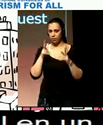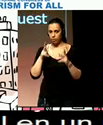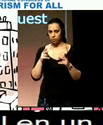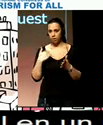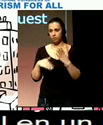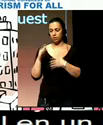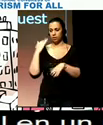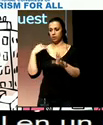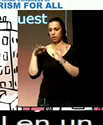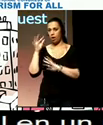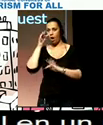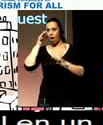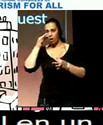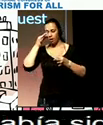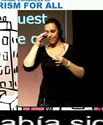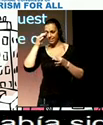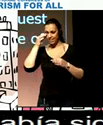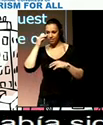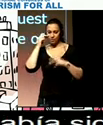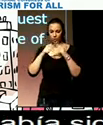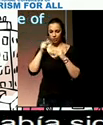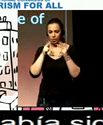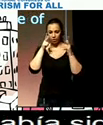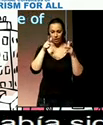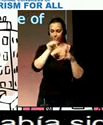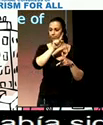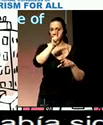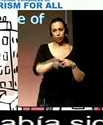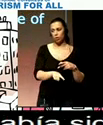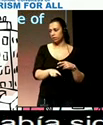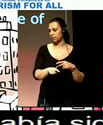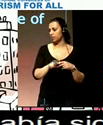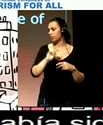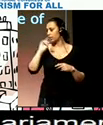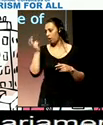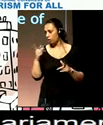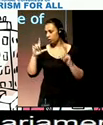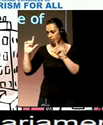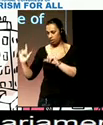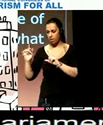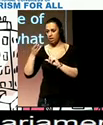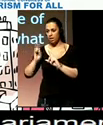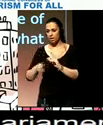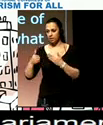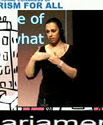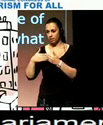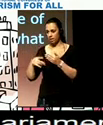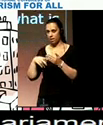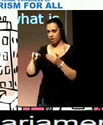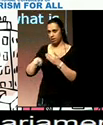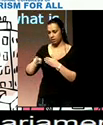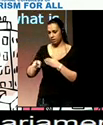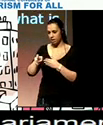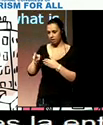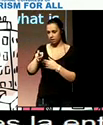of, not a very good one, of the entrance steps to what is now a 5-star hotel in the city of Dublin,